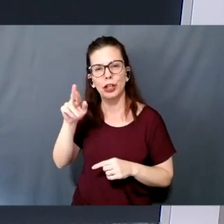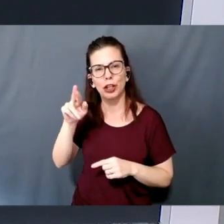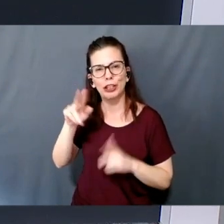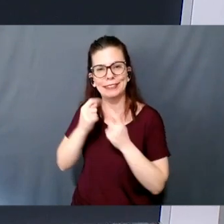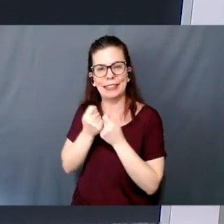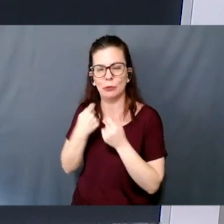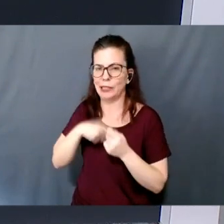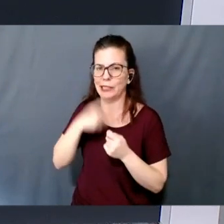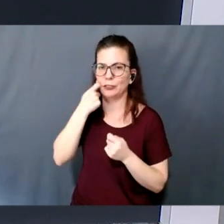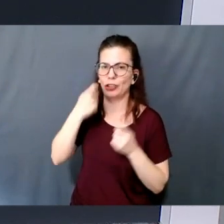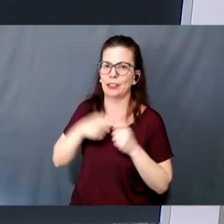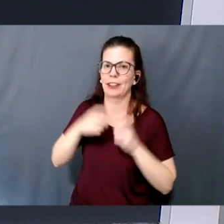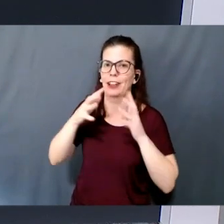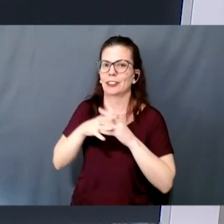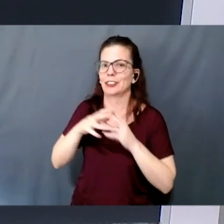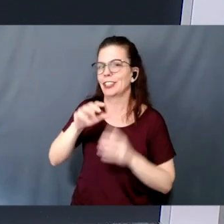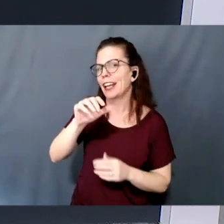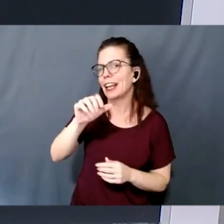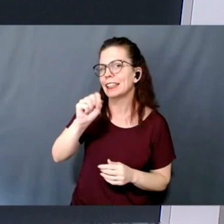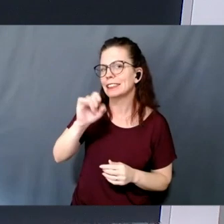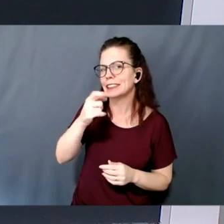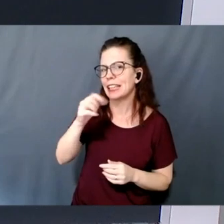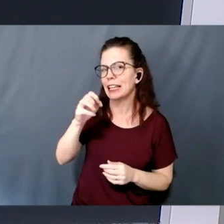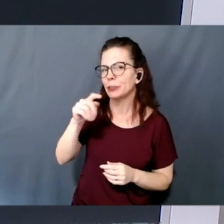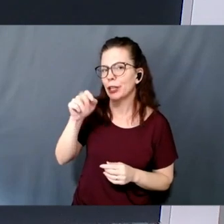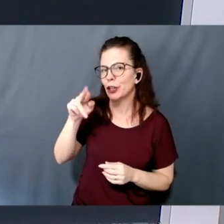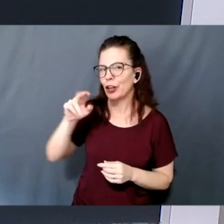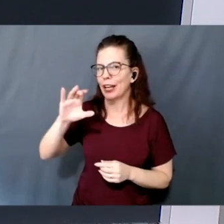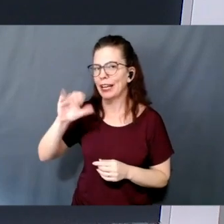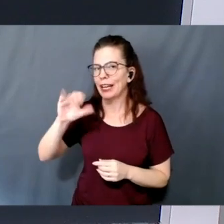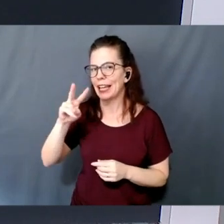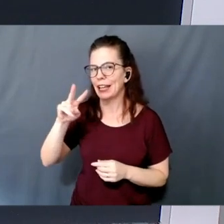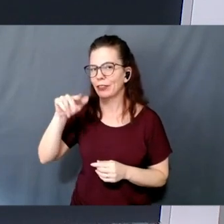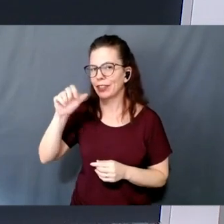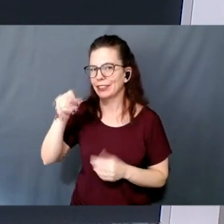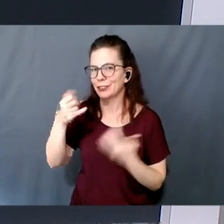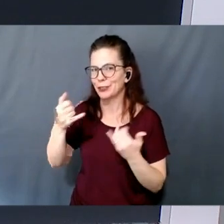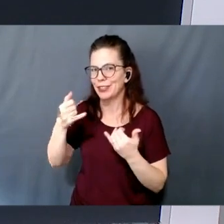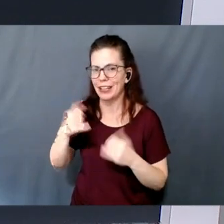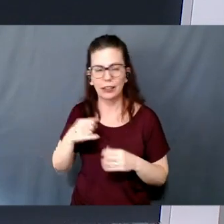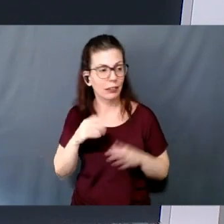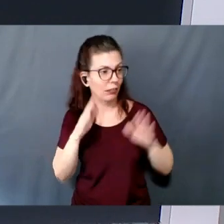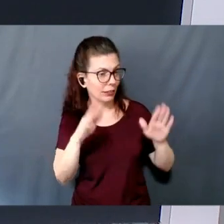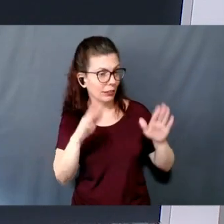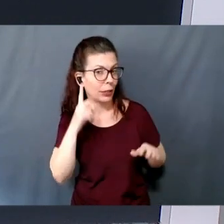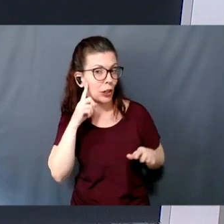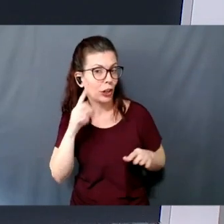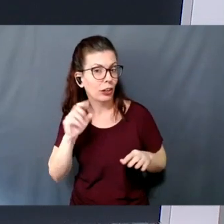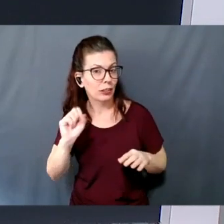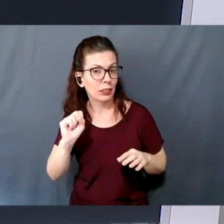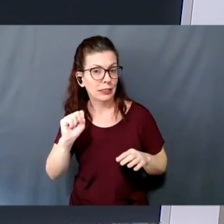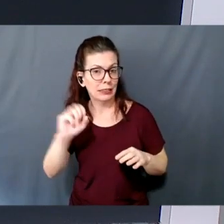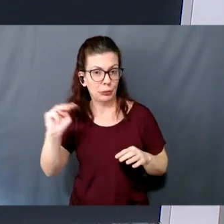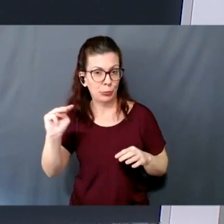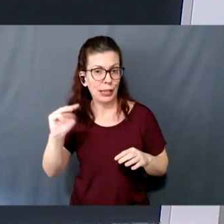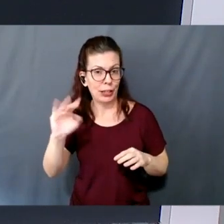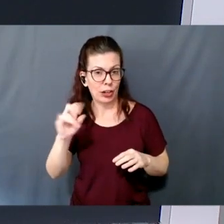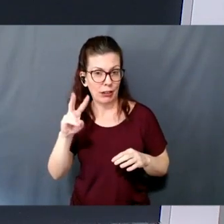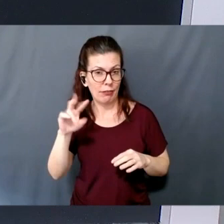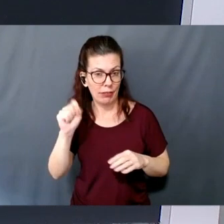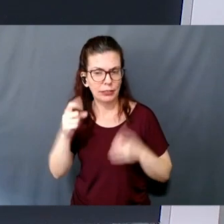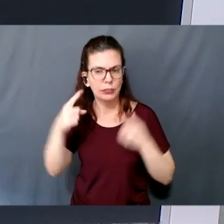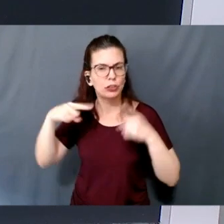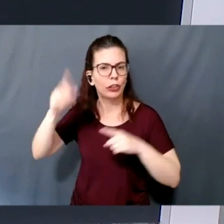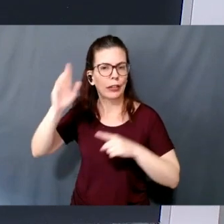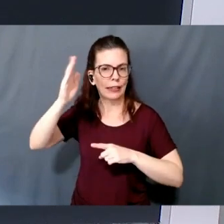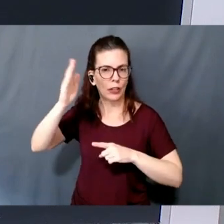Canvas today. Awesome. So I heard about SageMaker Canvas and watched, during the keynote. It was launched during